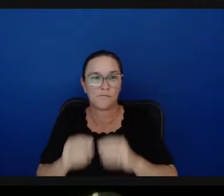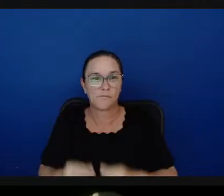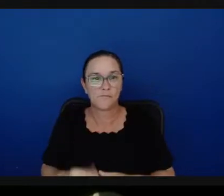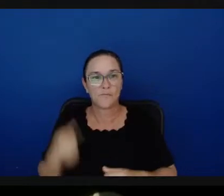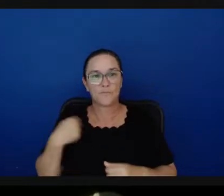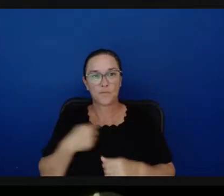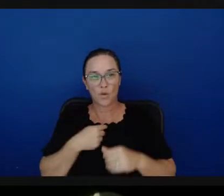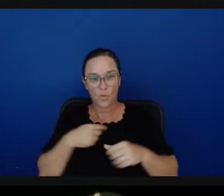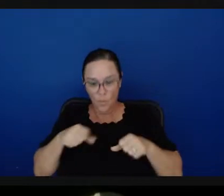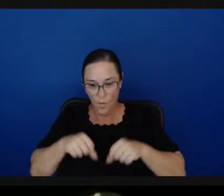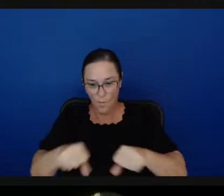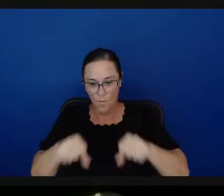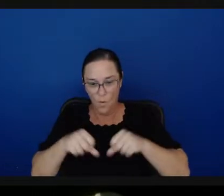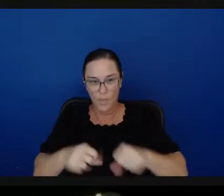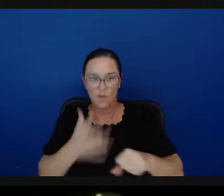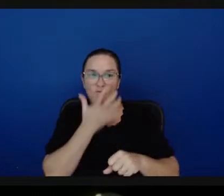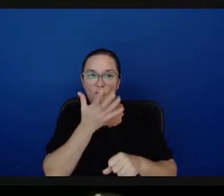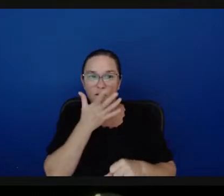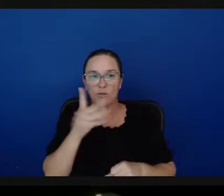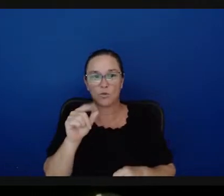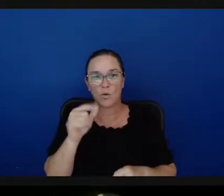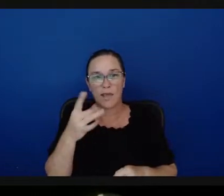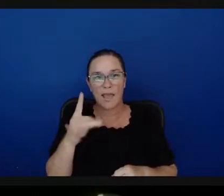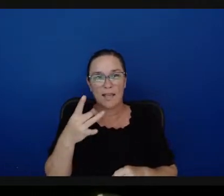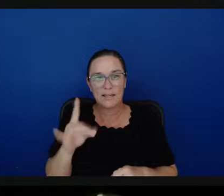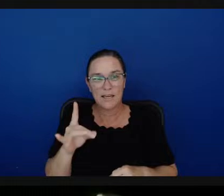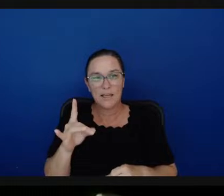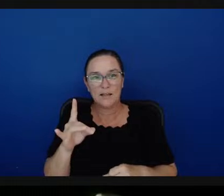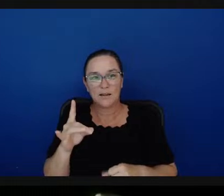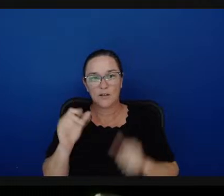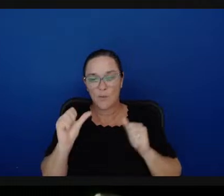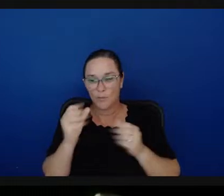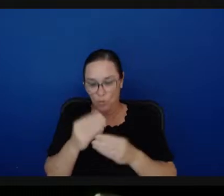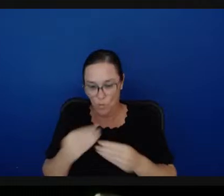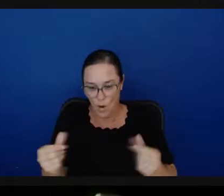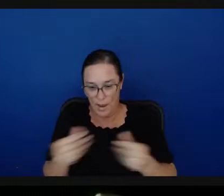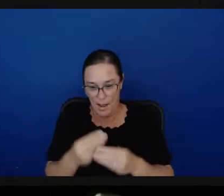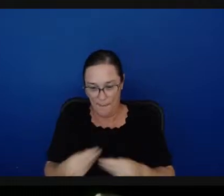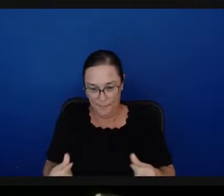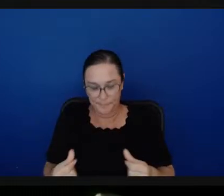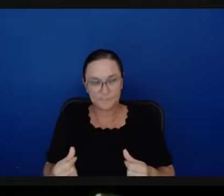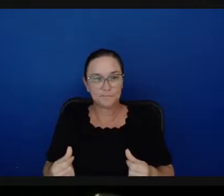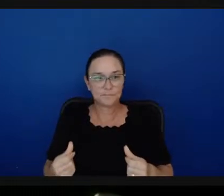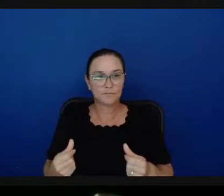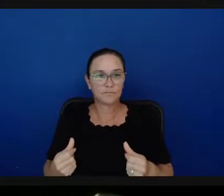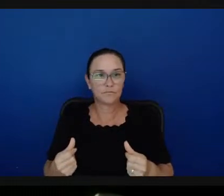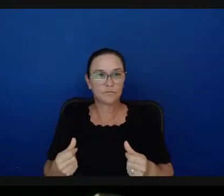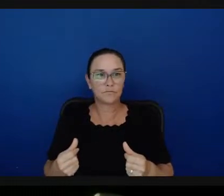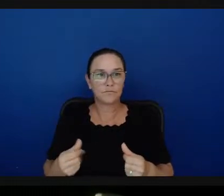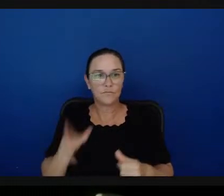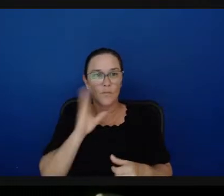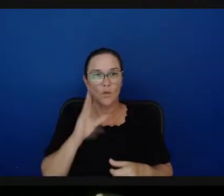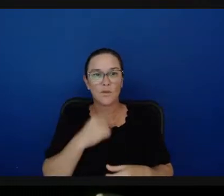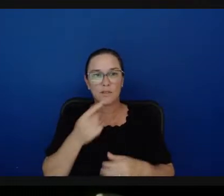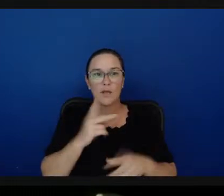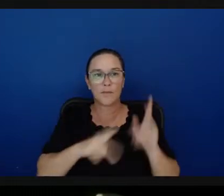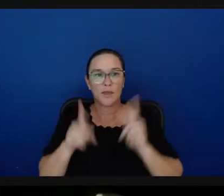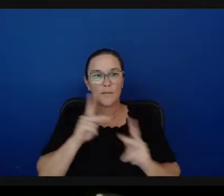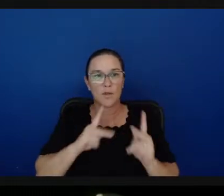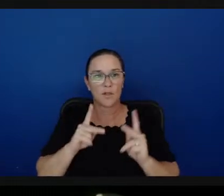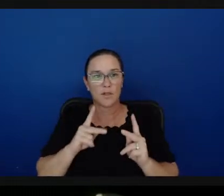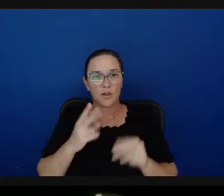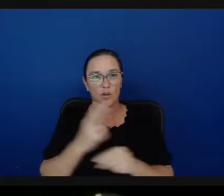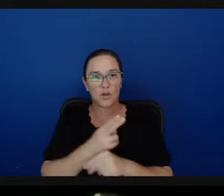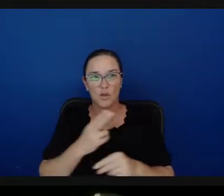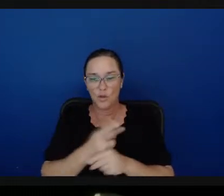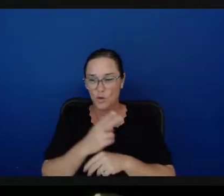the lawns in 2018 to get rid of the stuff and tell people, you know, basically get out your hazmat